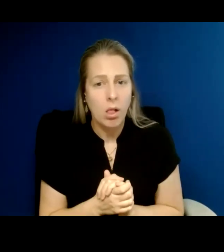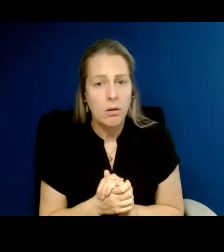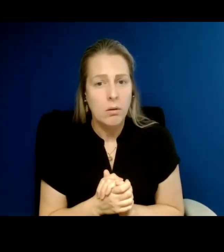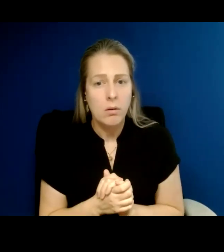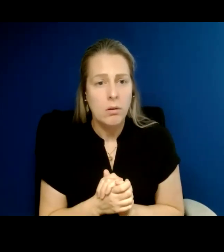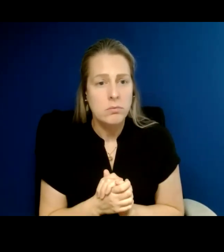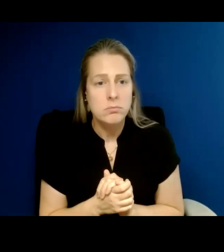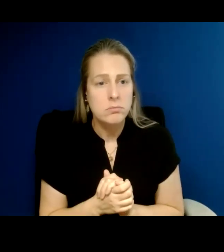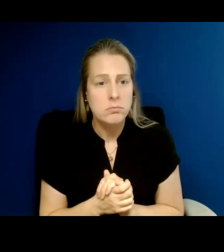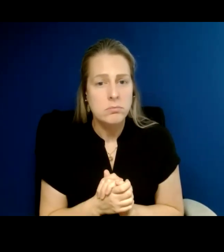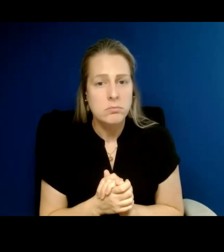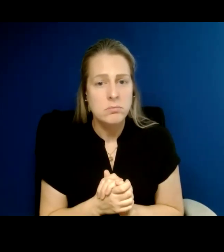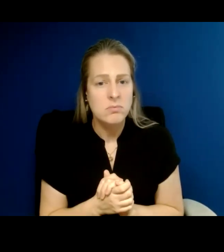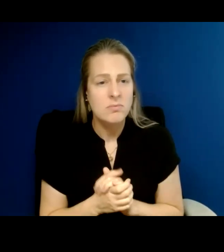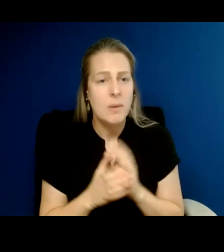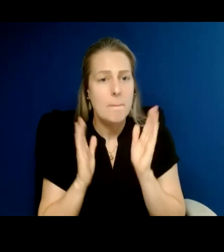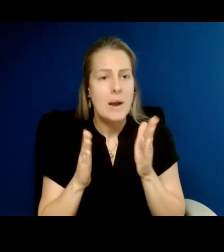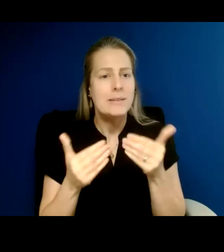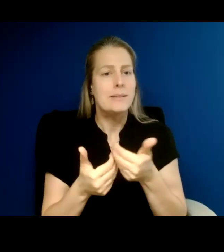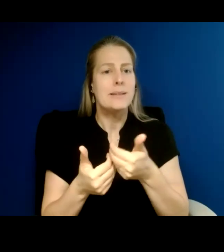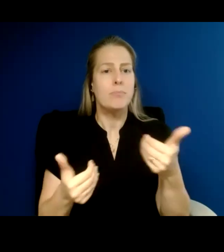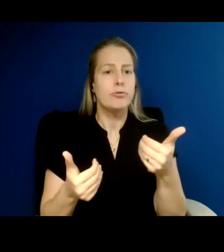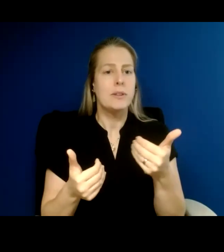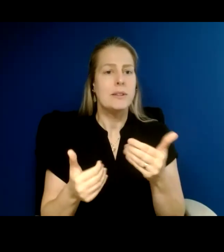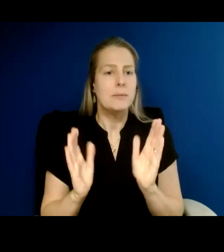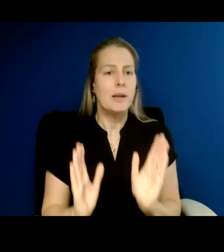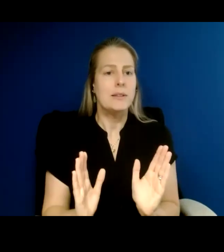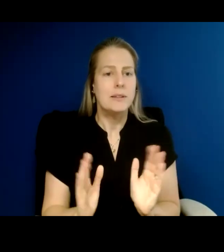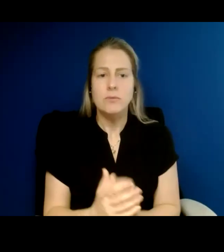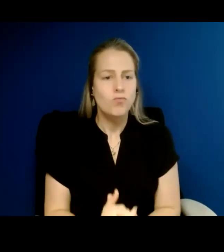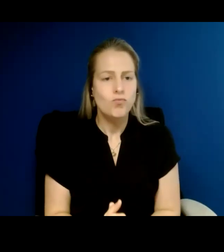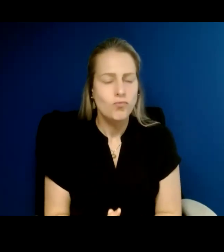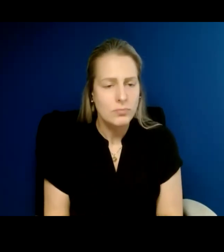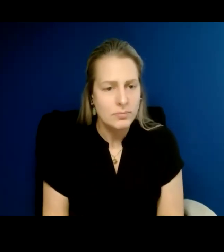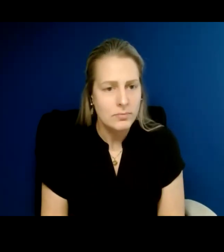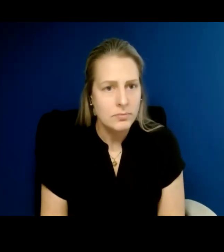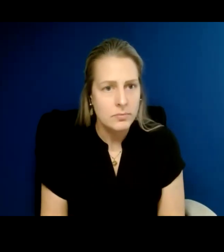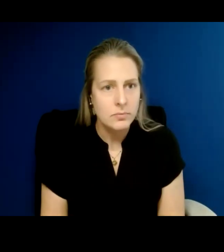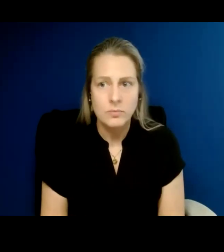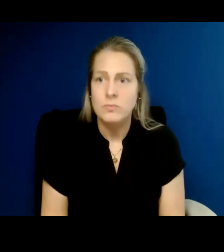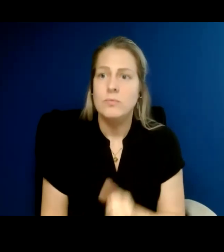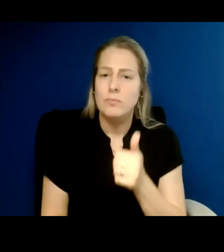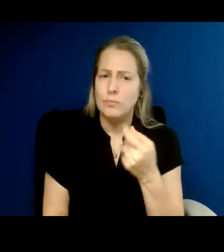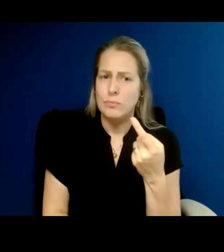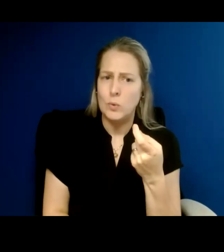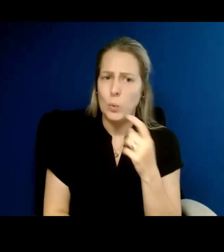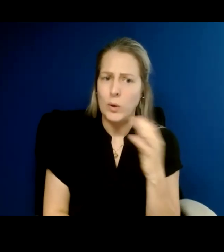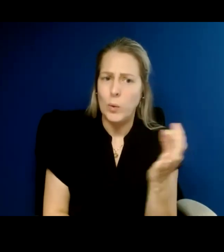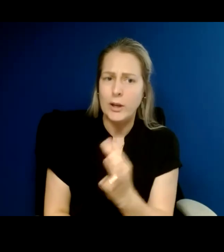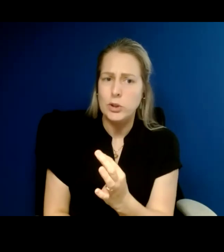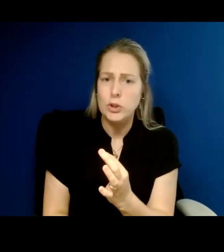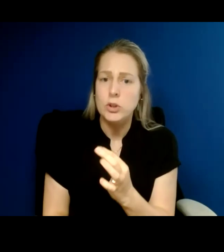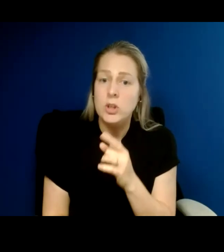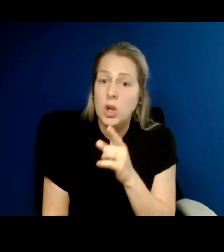a need to separate. Great. Quick question for you, Andrew. Ben says, can you tell us a little about your use of AI to slice